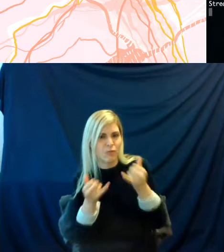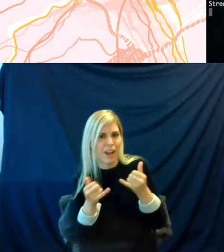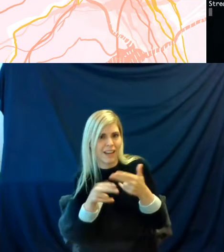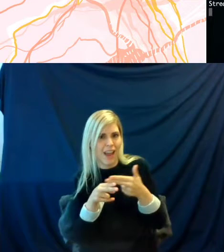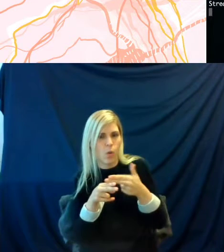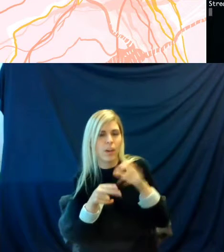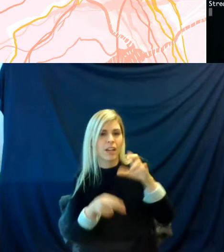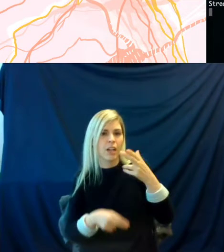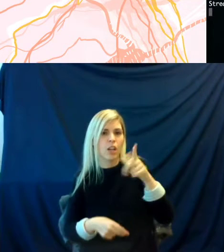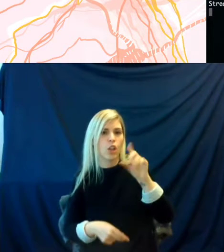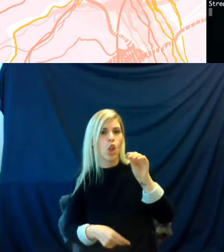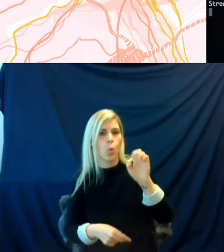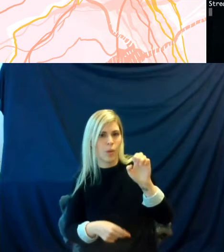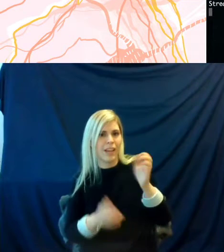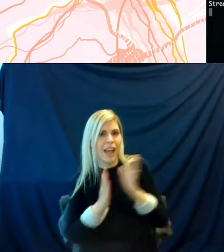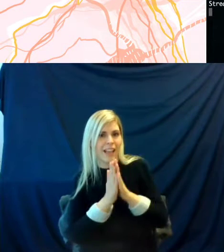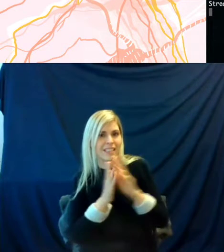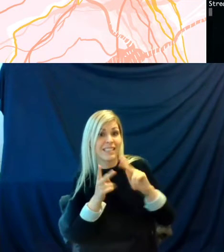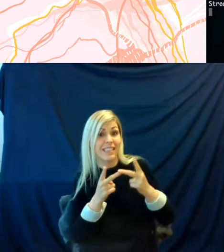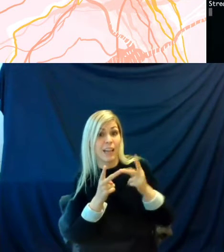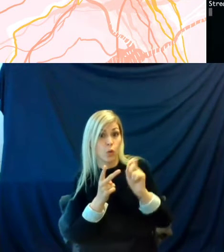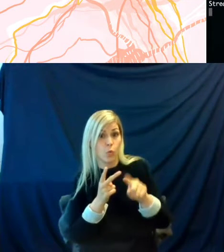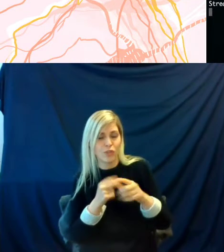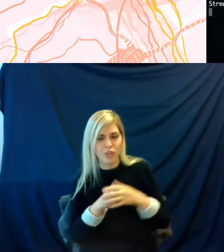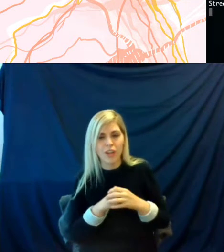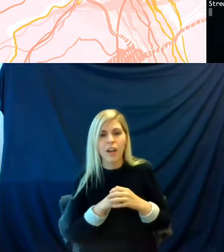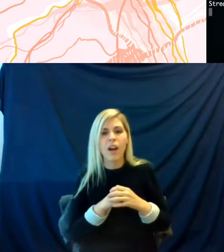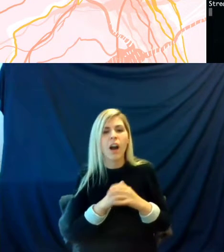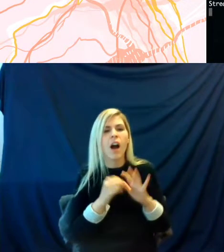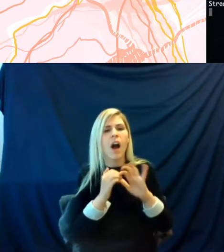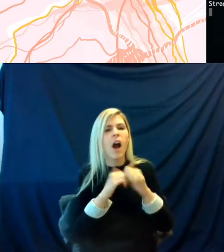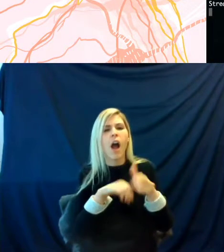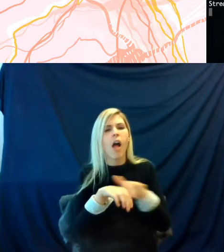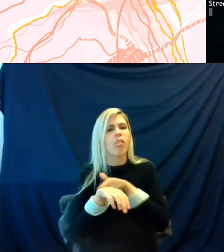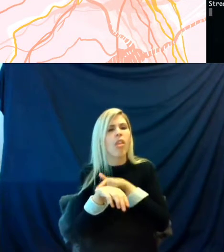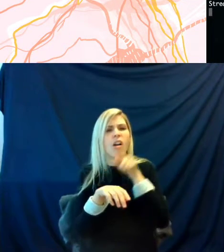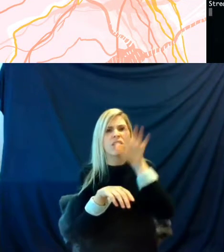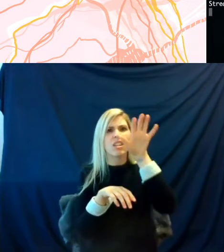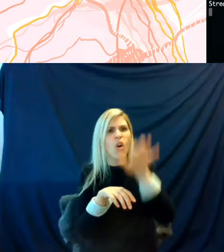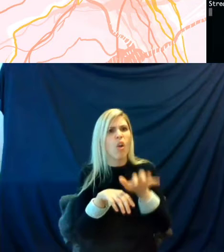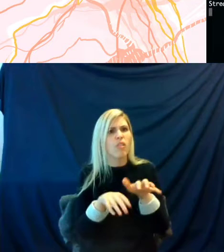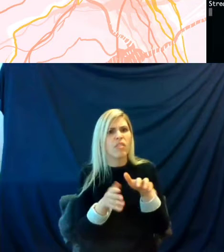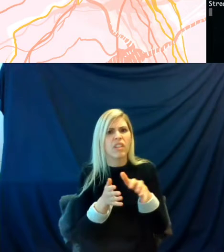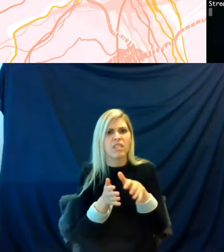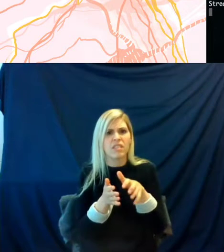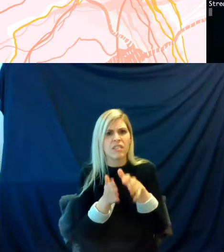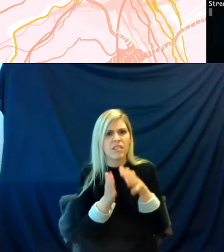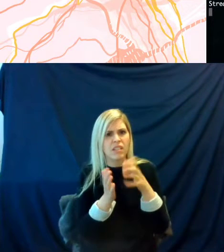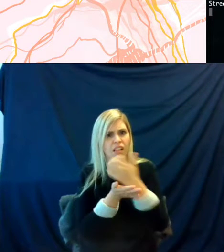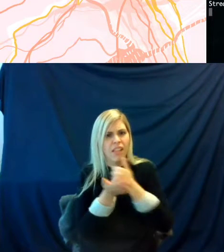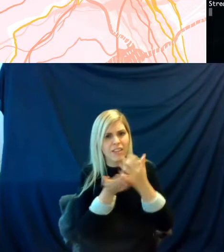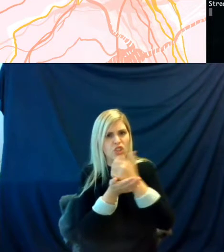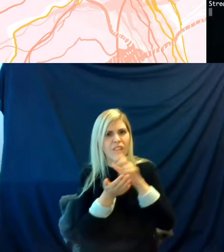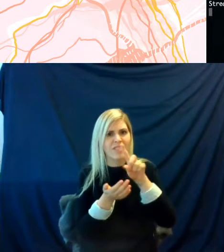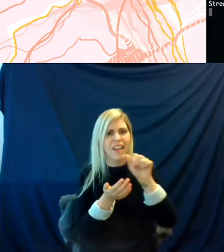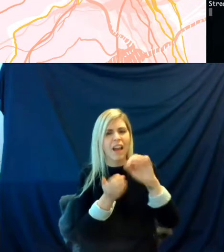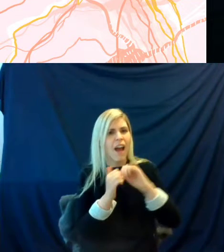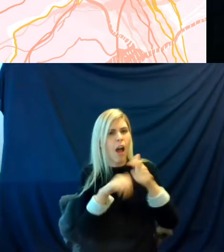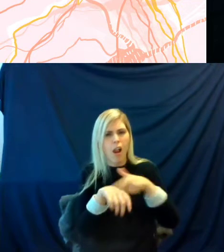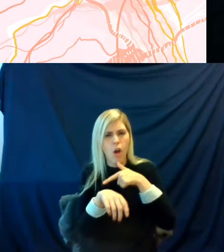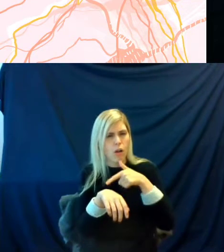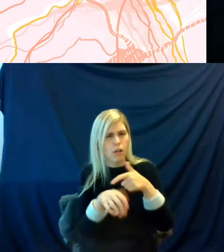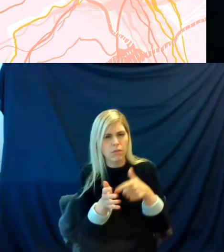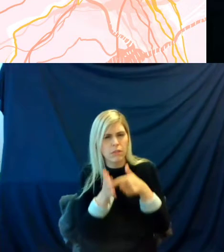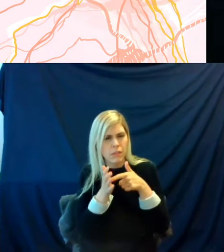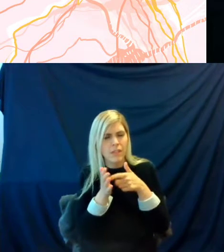connecting, Chloe asks another question, which is, how long did it take to collect all the data? And the